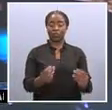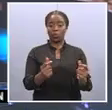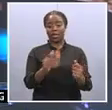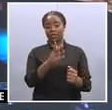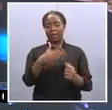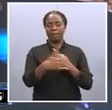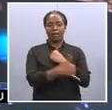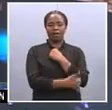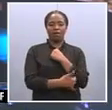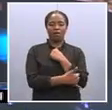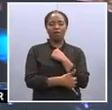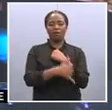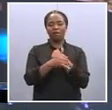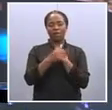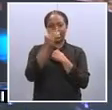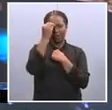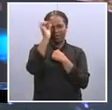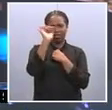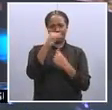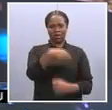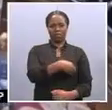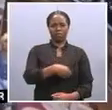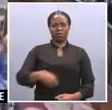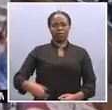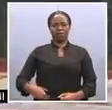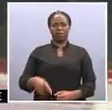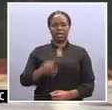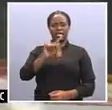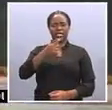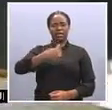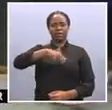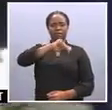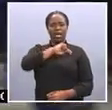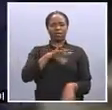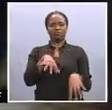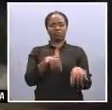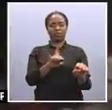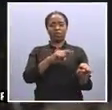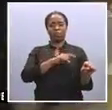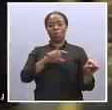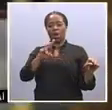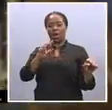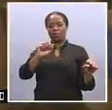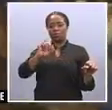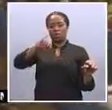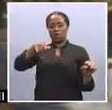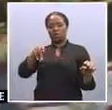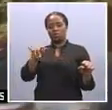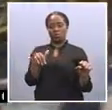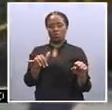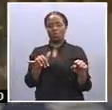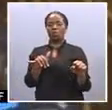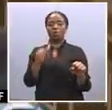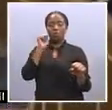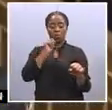at news from further afield. Pedro Sanchez has taken over as Prime Minister of Spain. Outgoing leader Mariano Rajoy lost